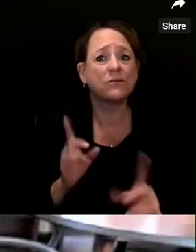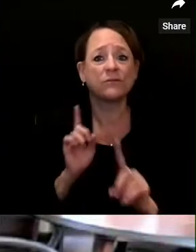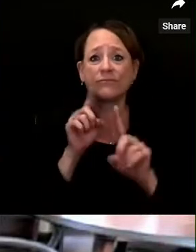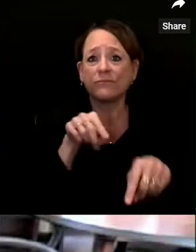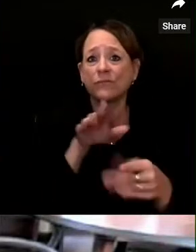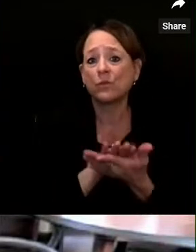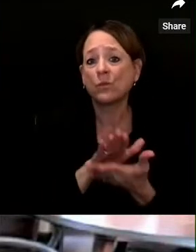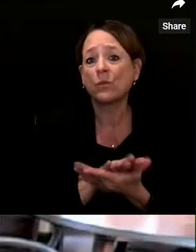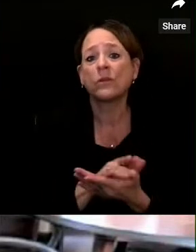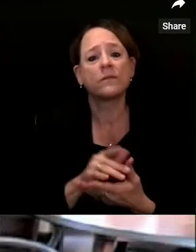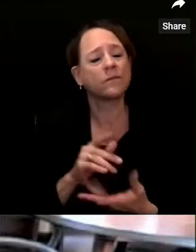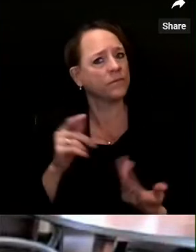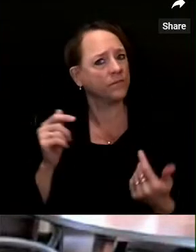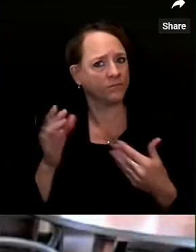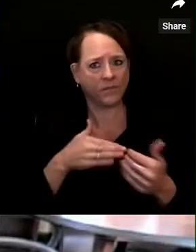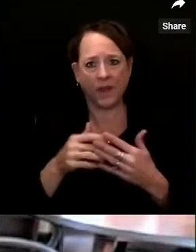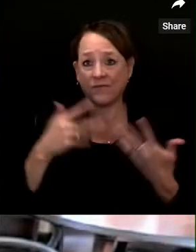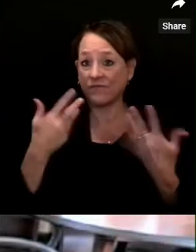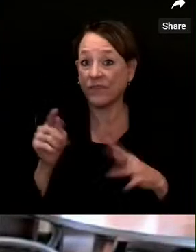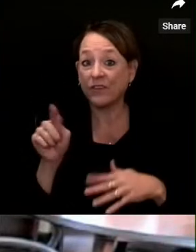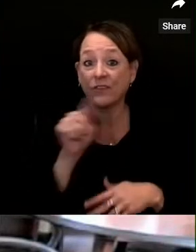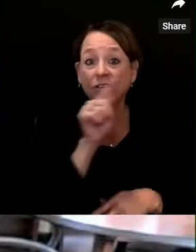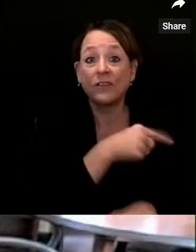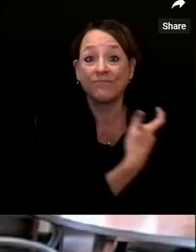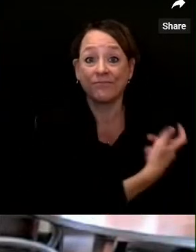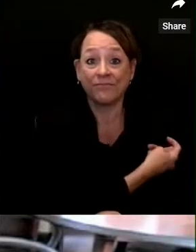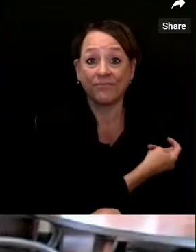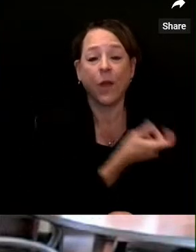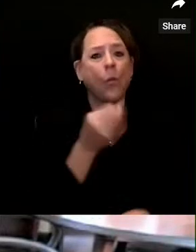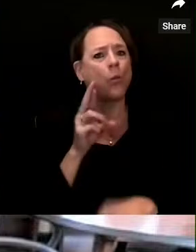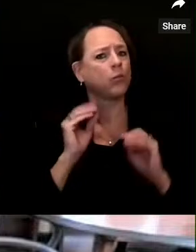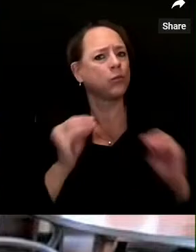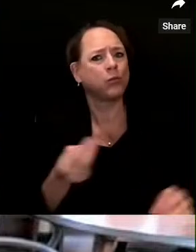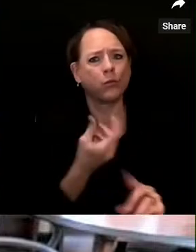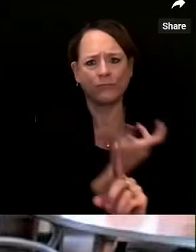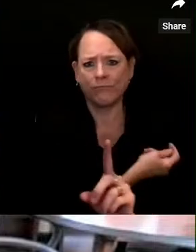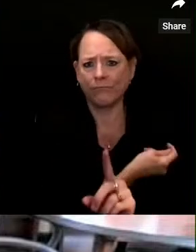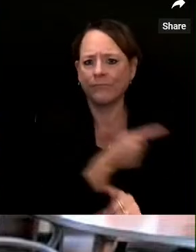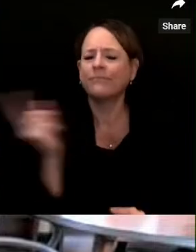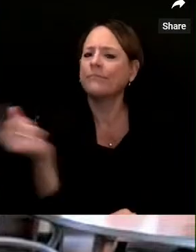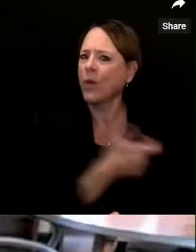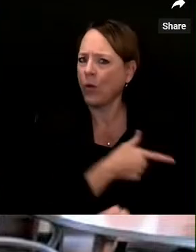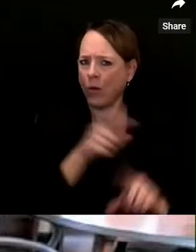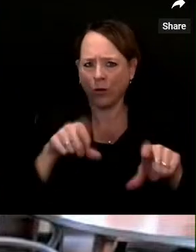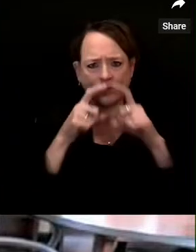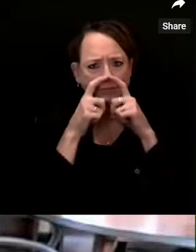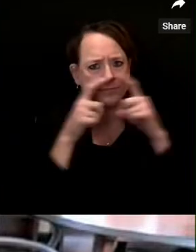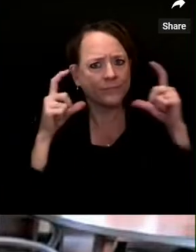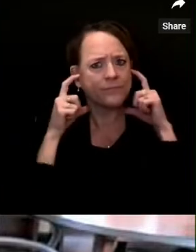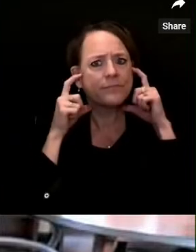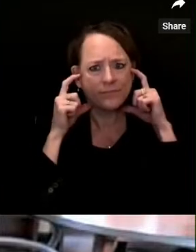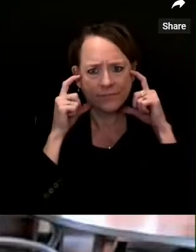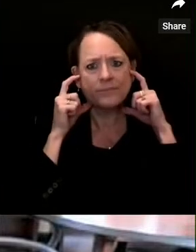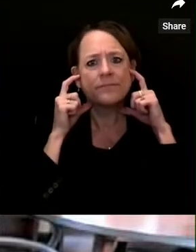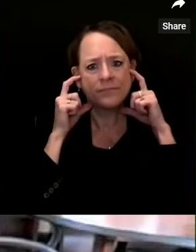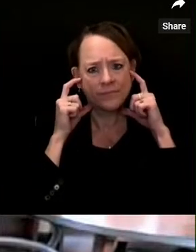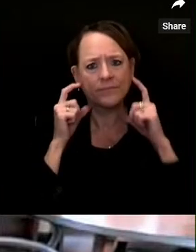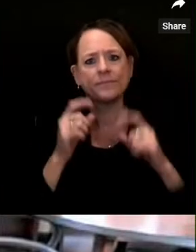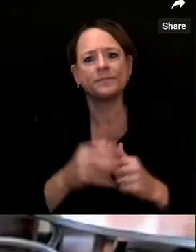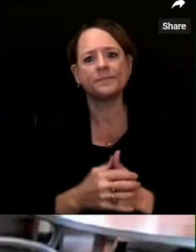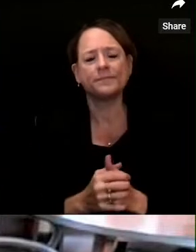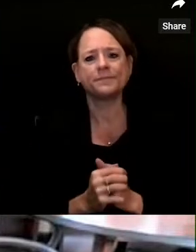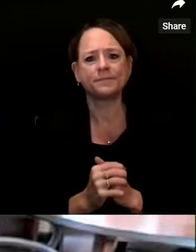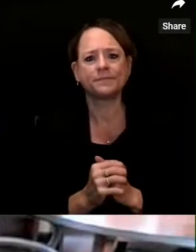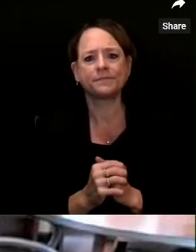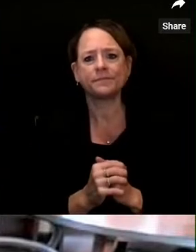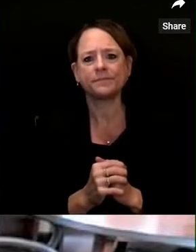status, because we do have so much variation right now in the vaccination rates for kids in particular,